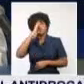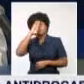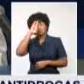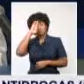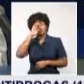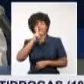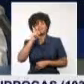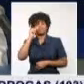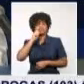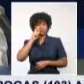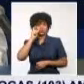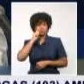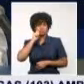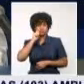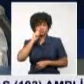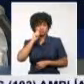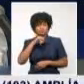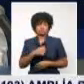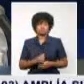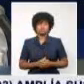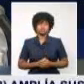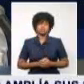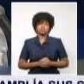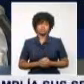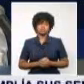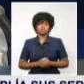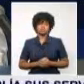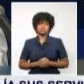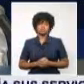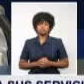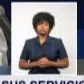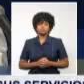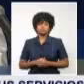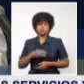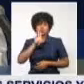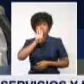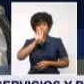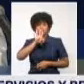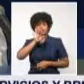while male have a higher number with